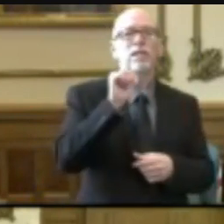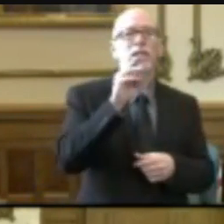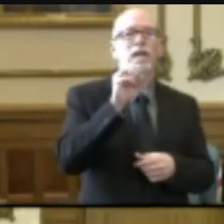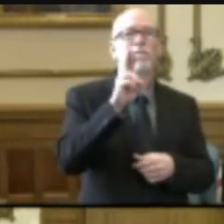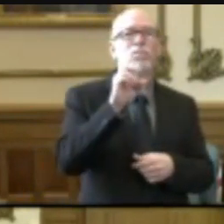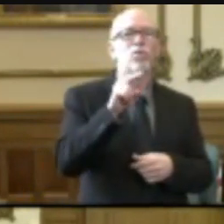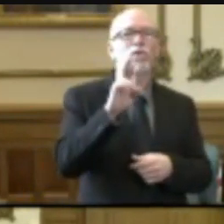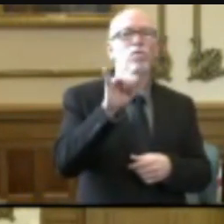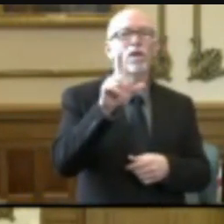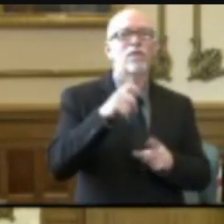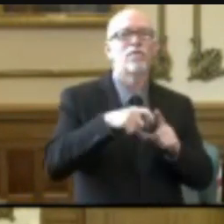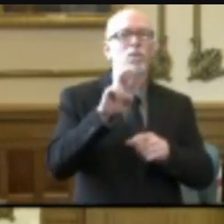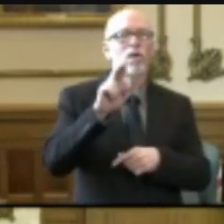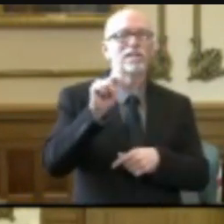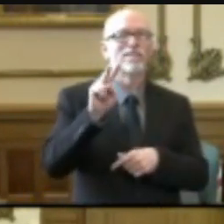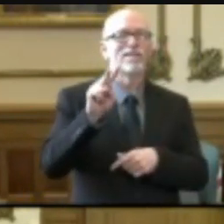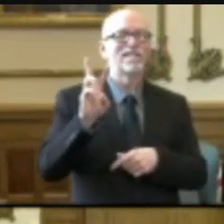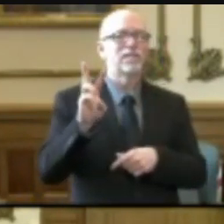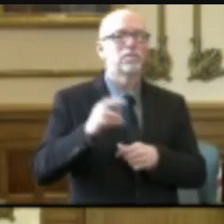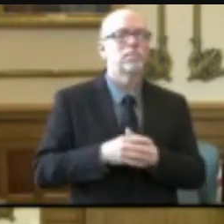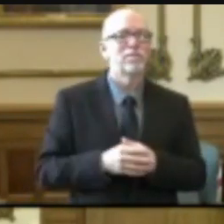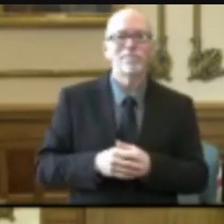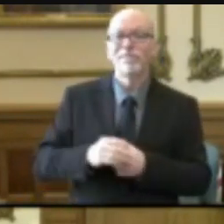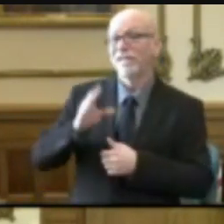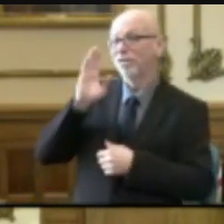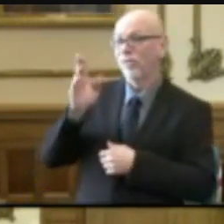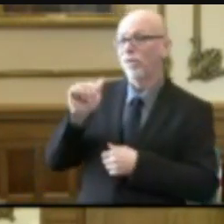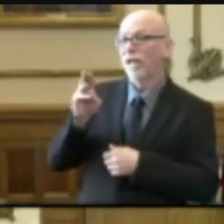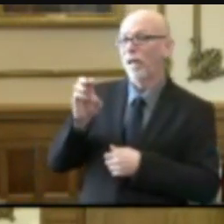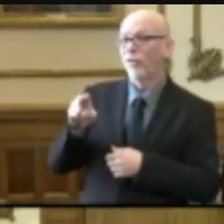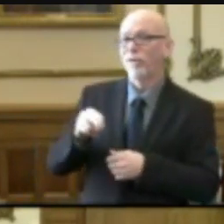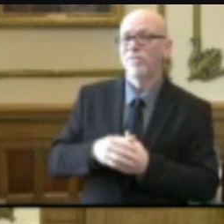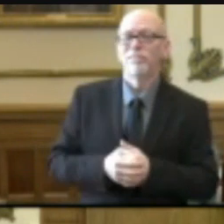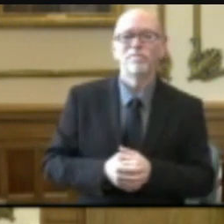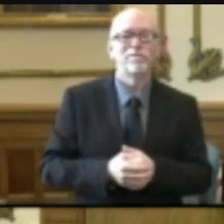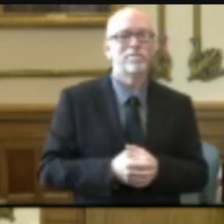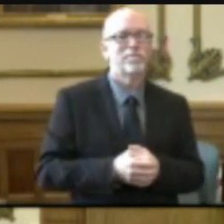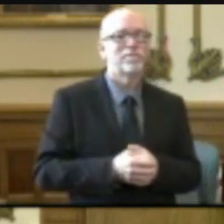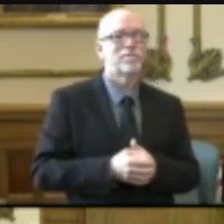Riddle, RTV6. Sure. Hello, Cameron.